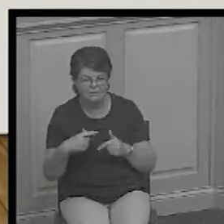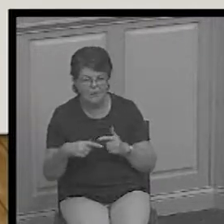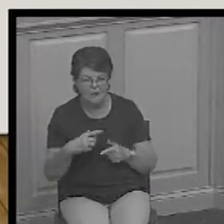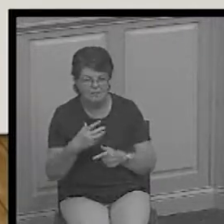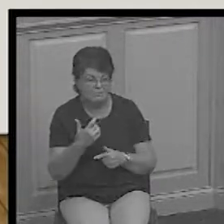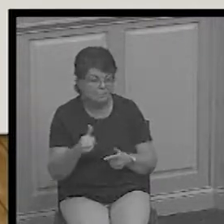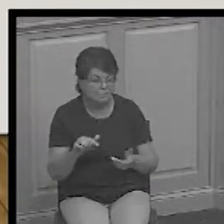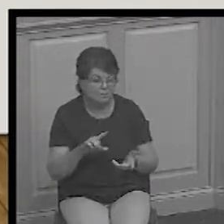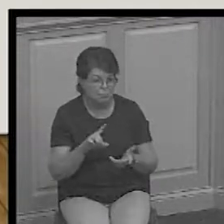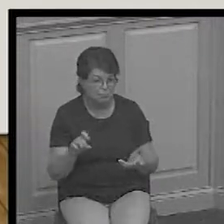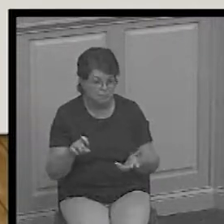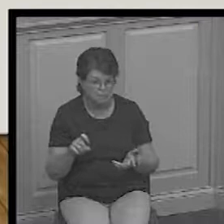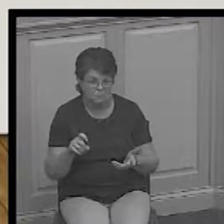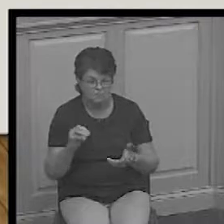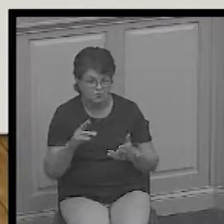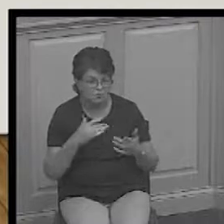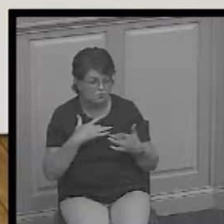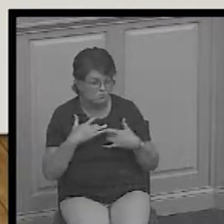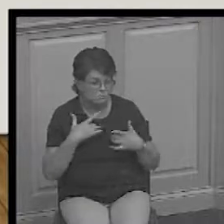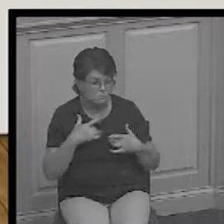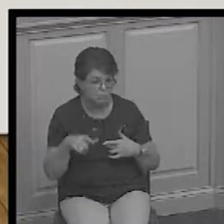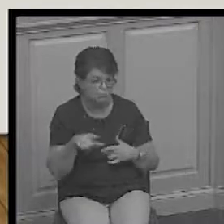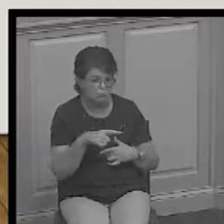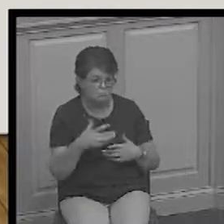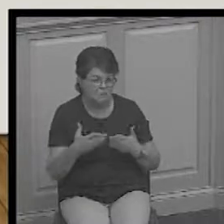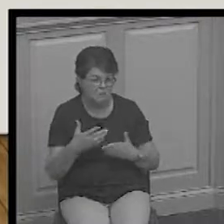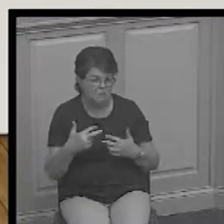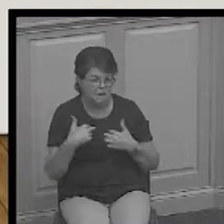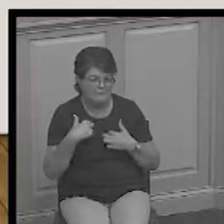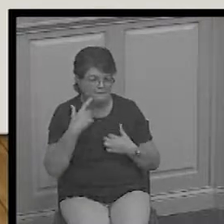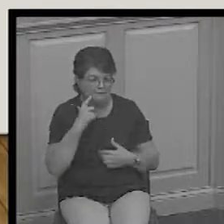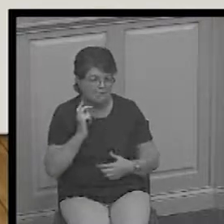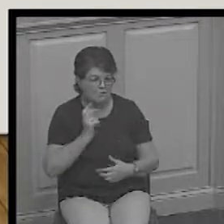any questions or concerns that you have for us.